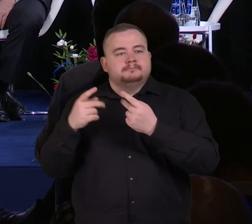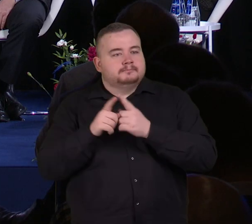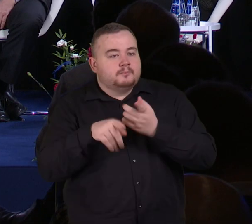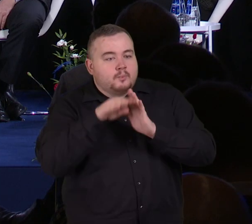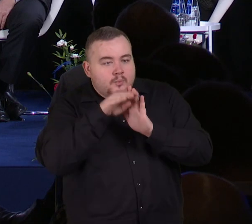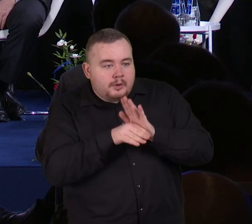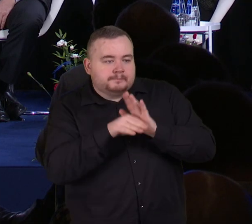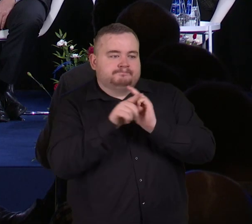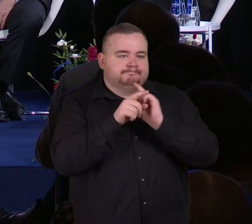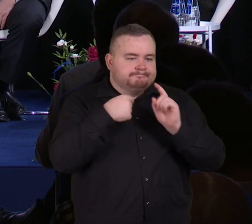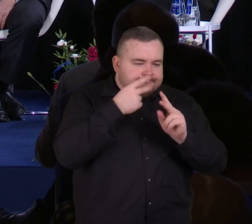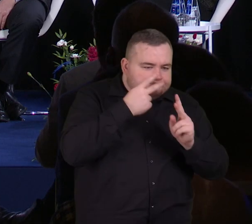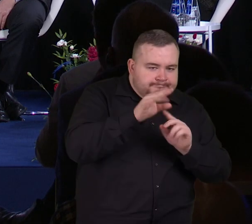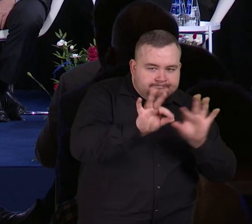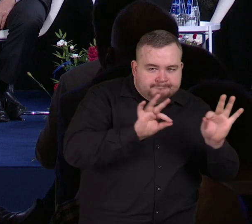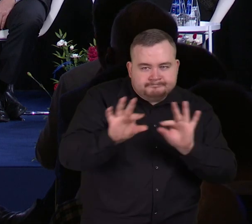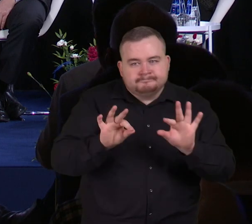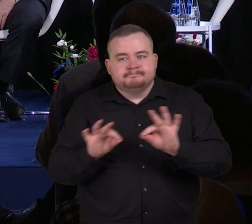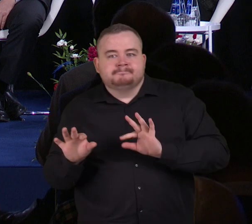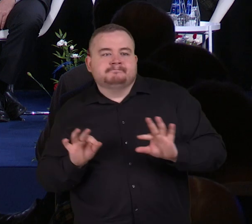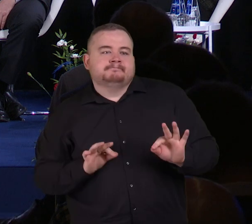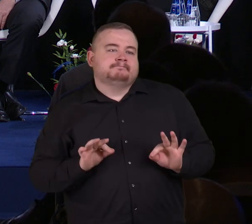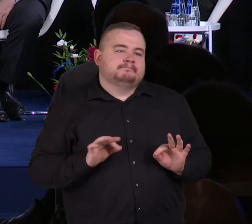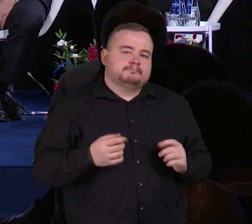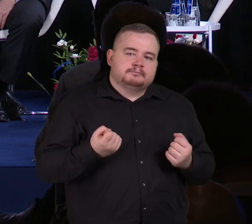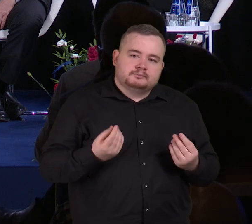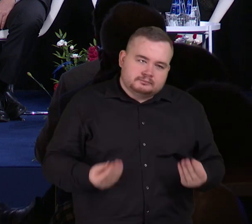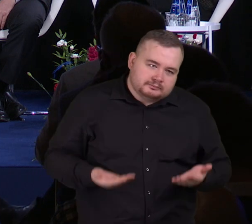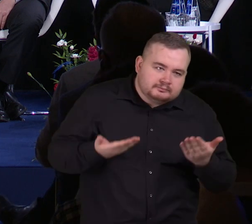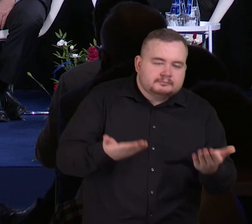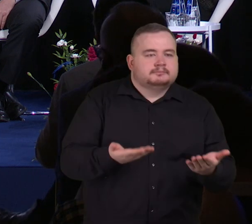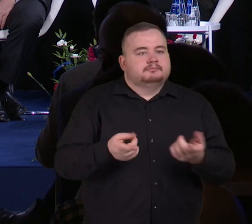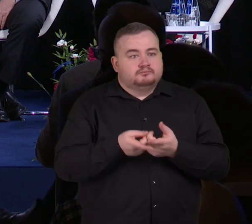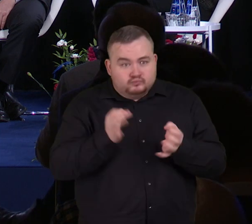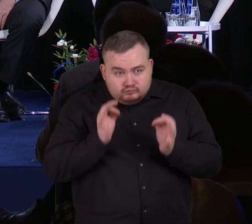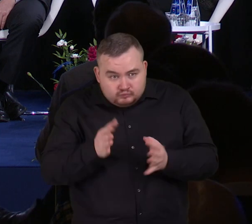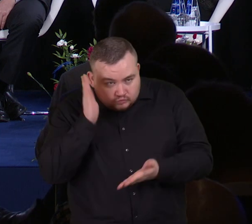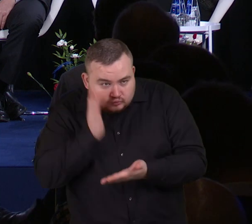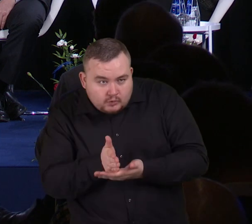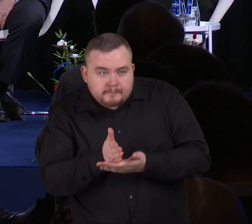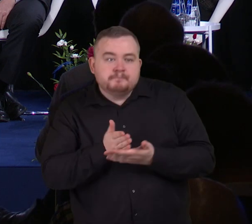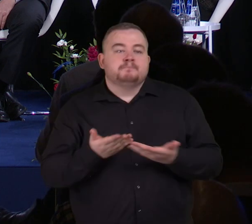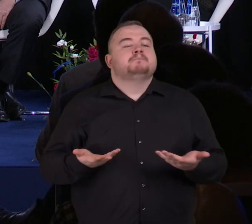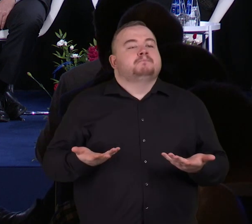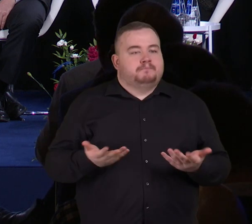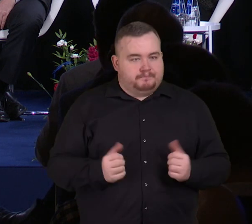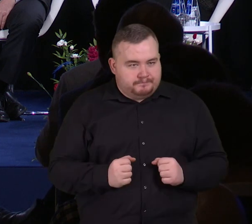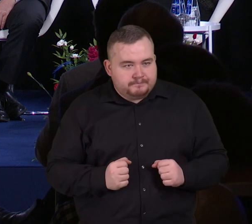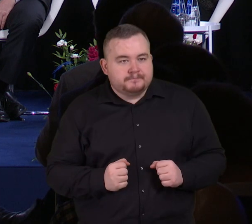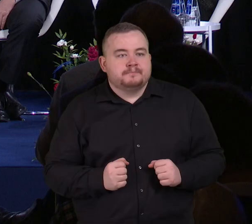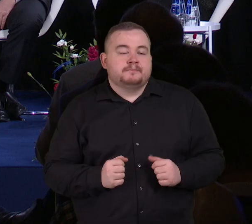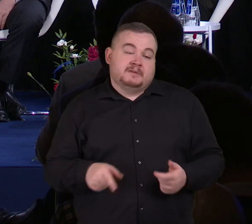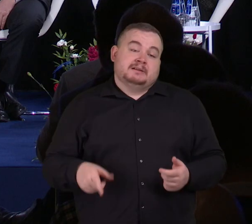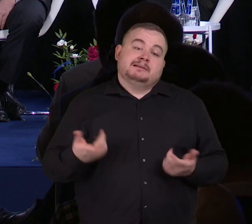of this area needs the participation of the central entities. When we are talking about